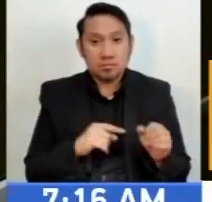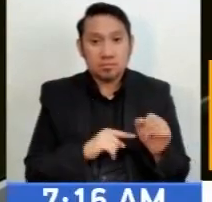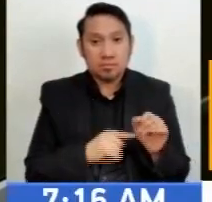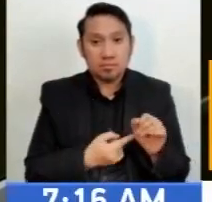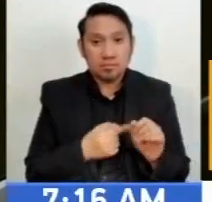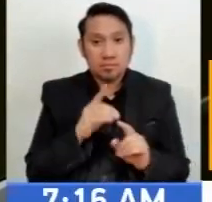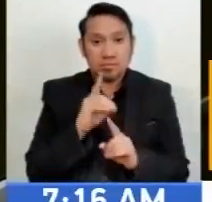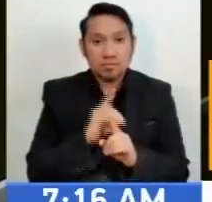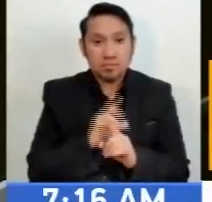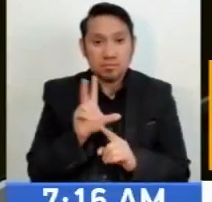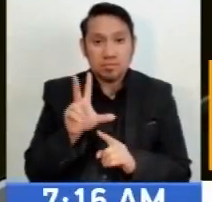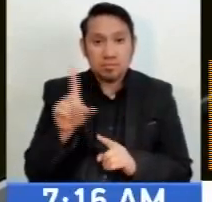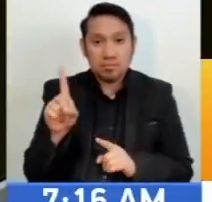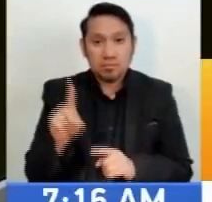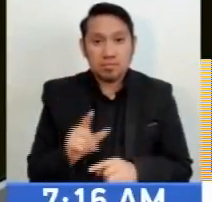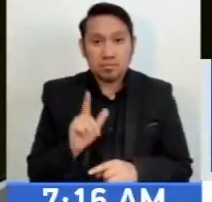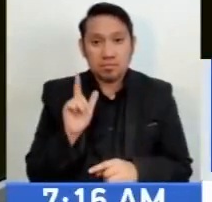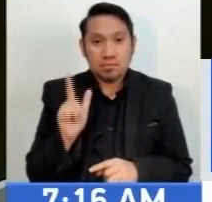December 31,